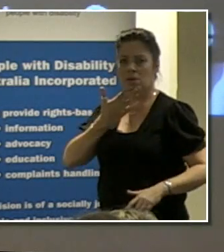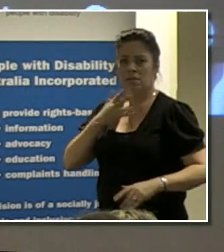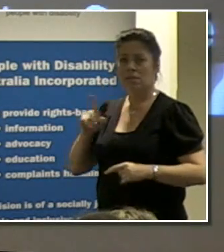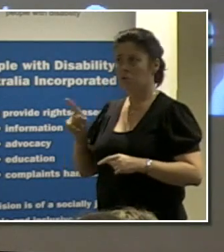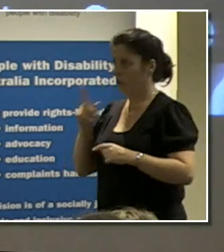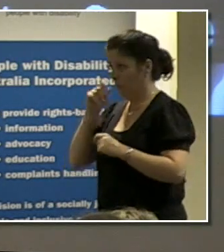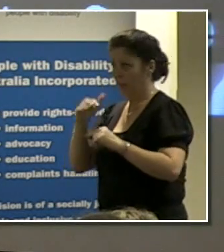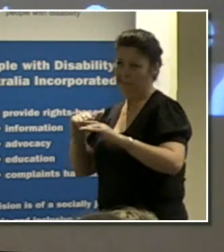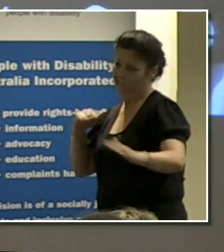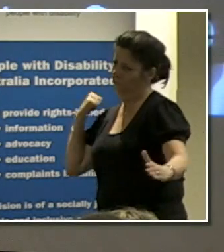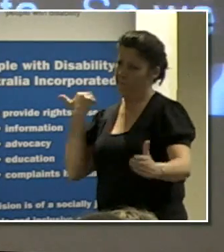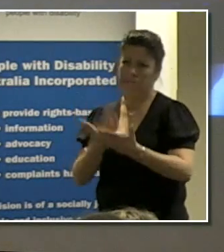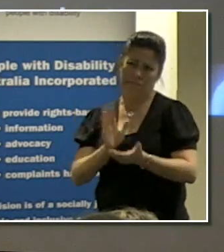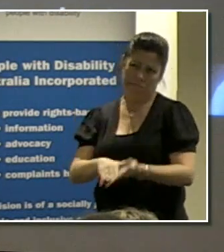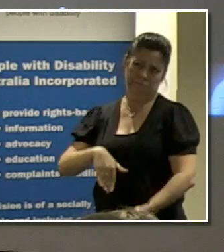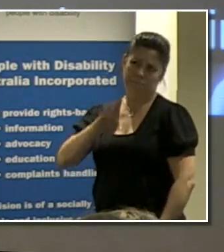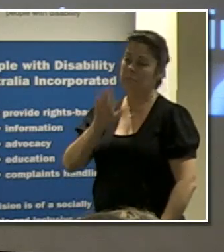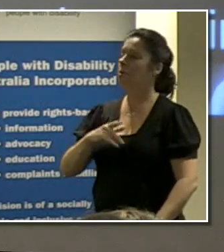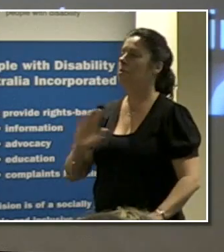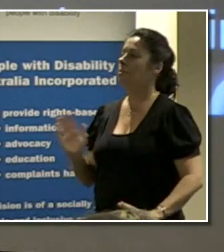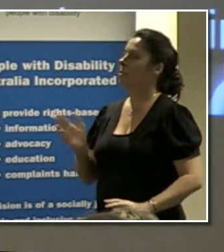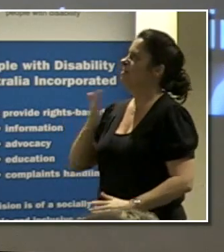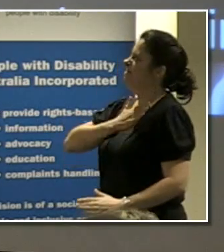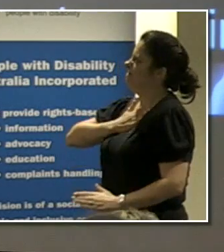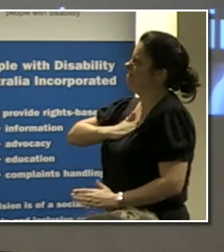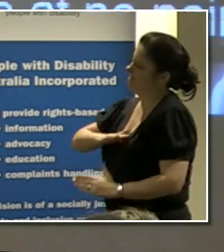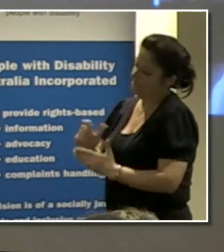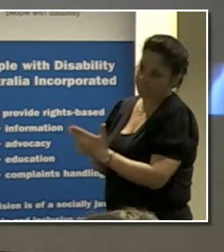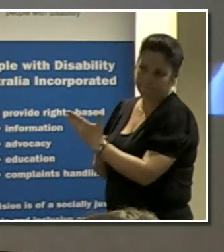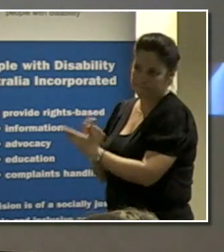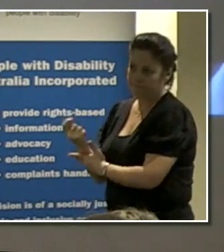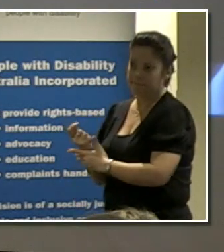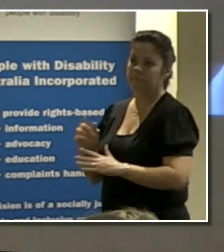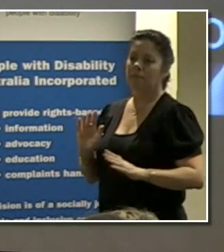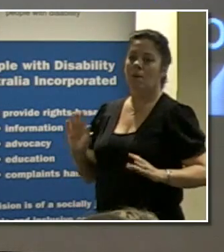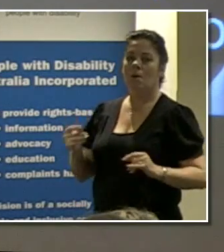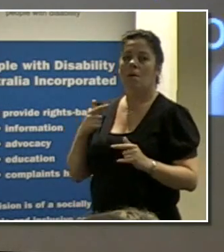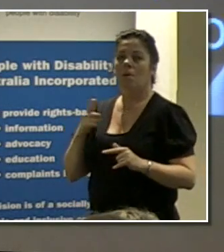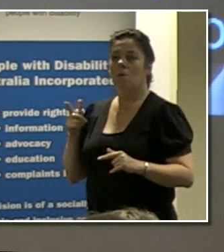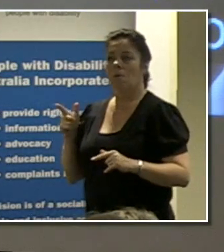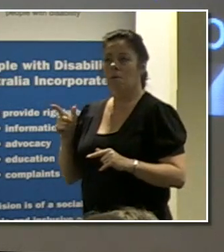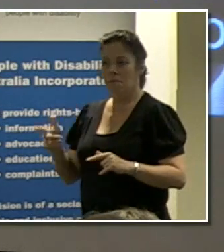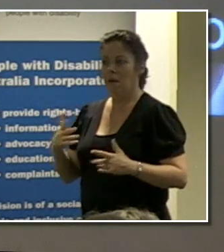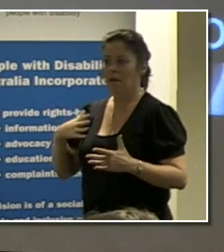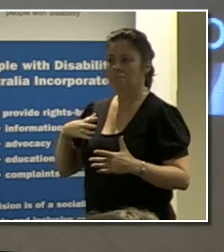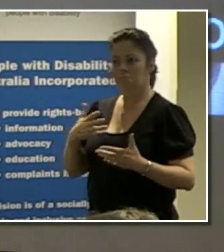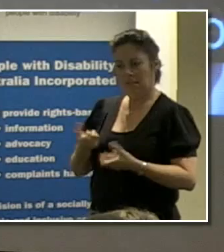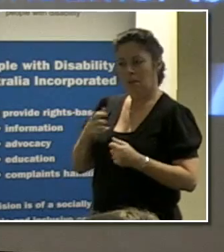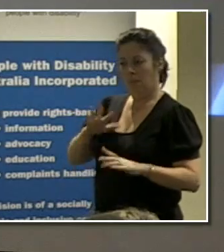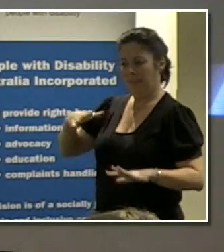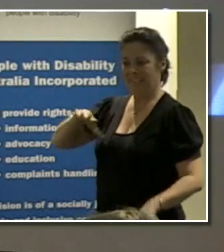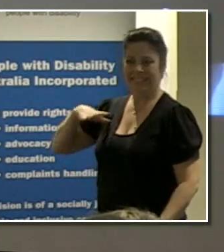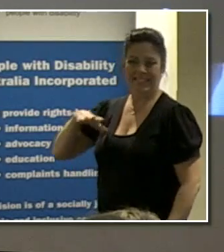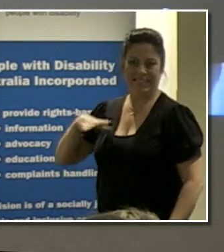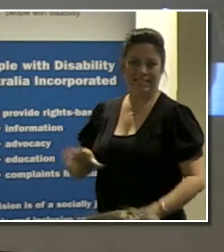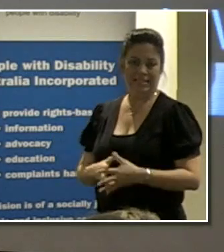no point does it force a consumer to do with less than they need, which is why